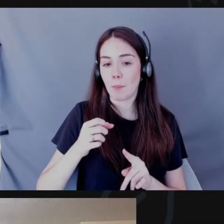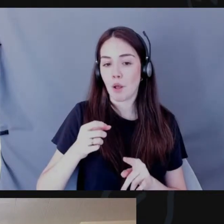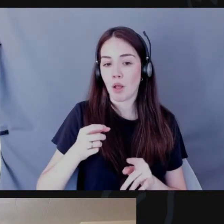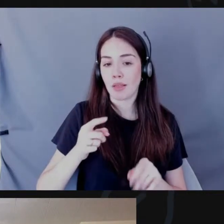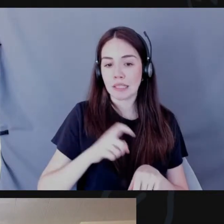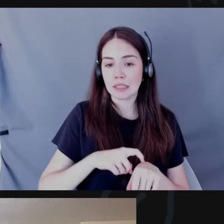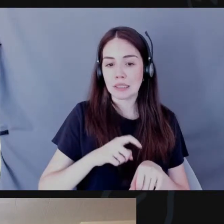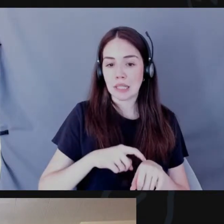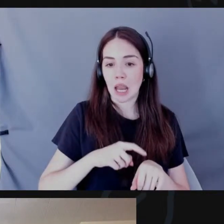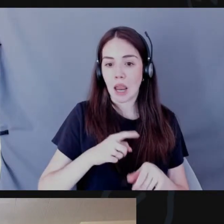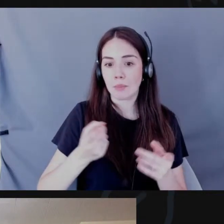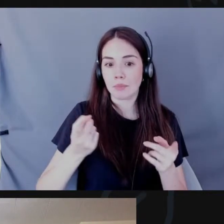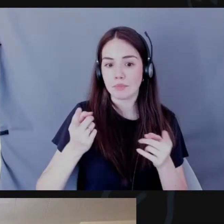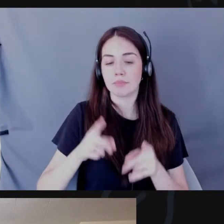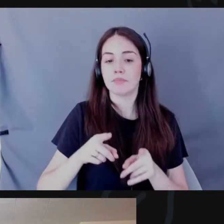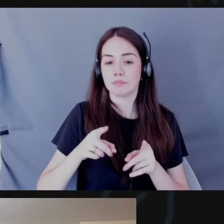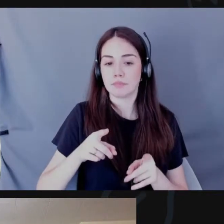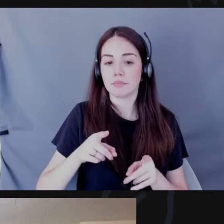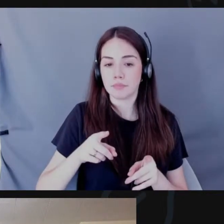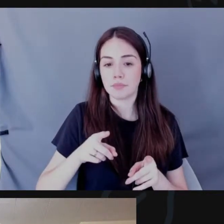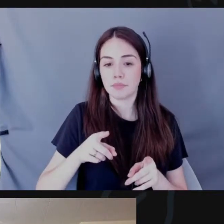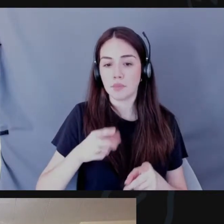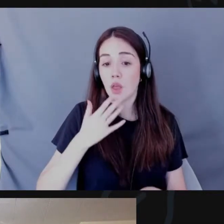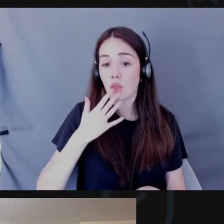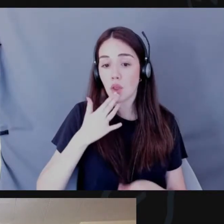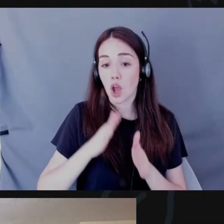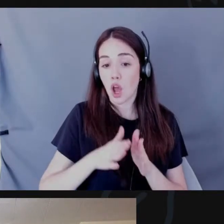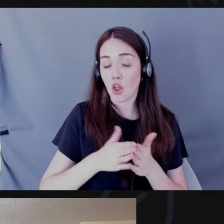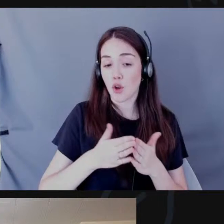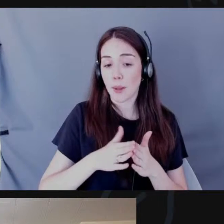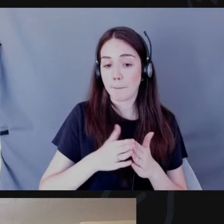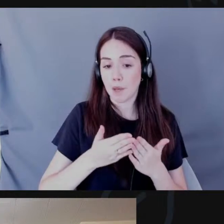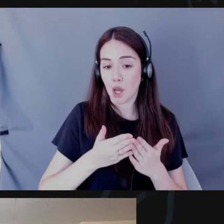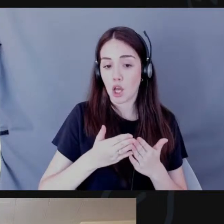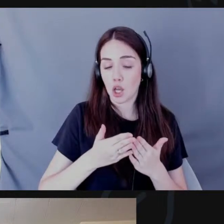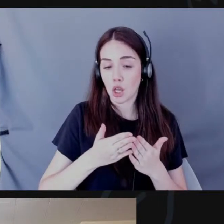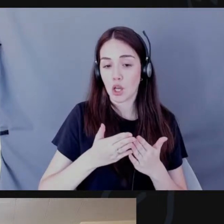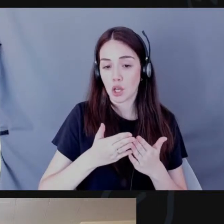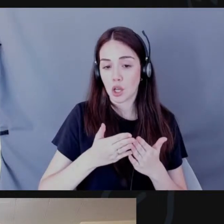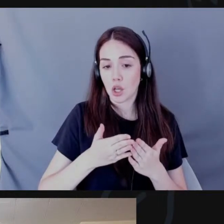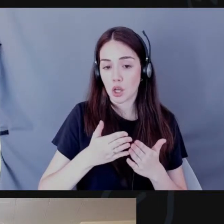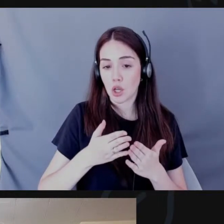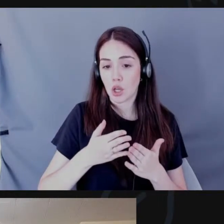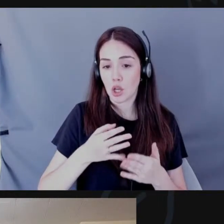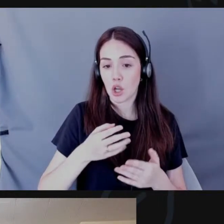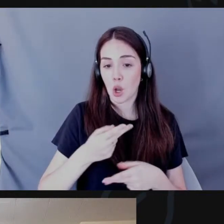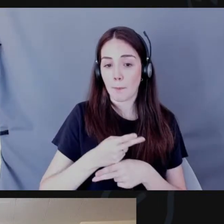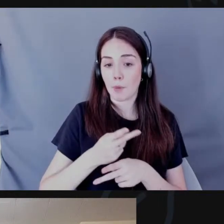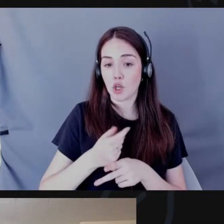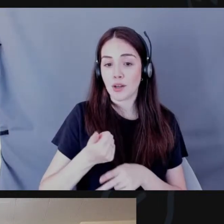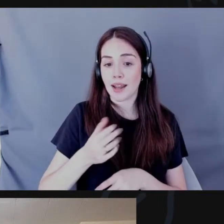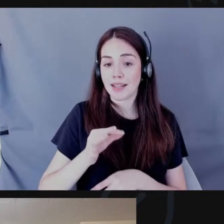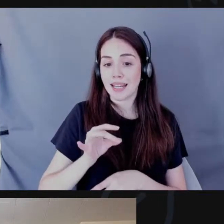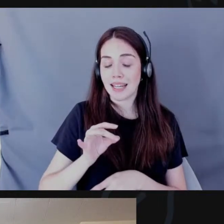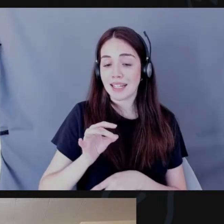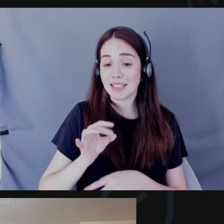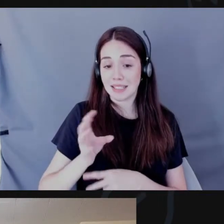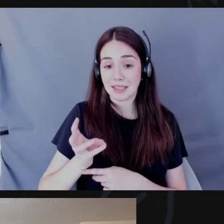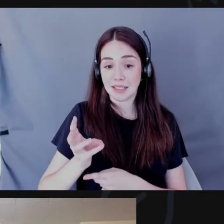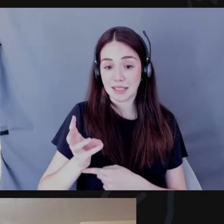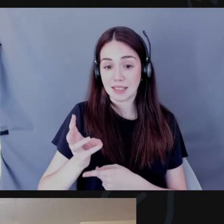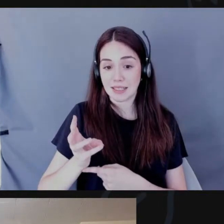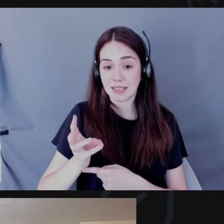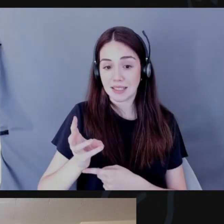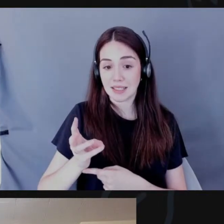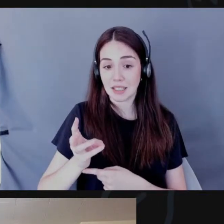this area. The coloring book that was produced in 1986 was actually